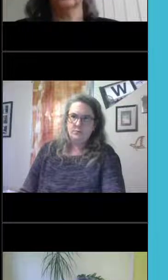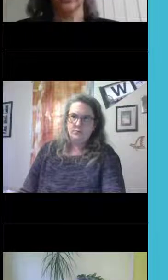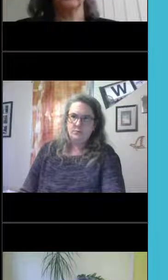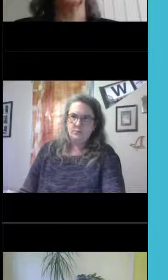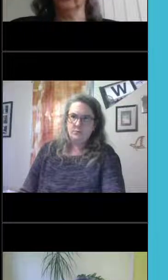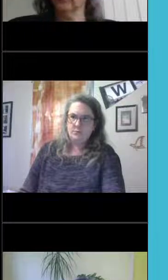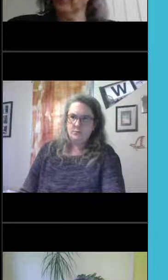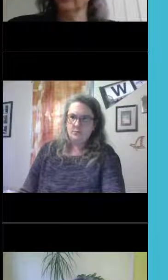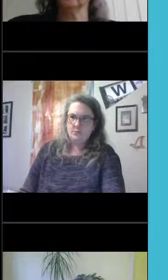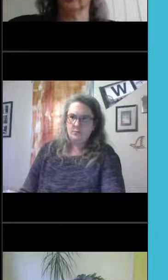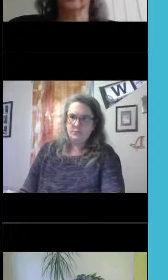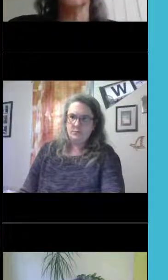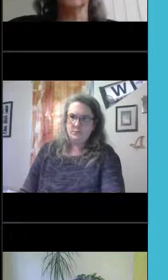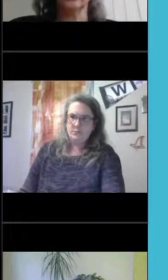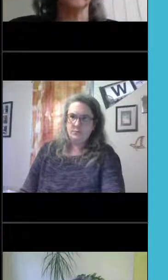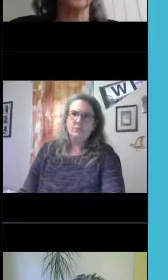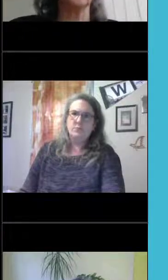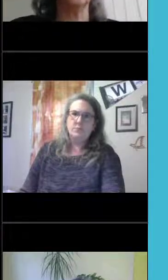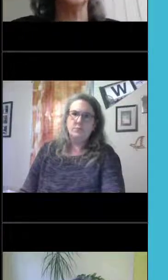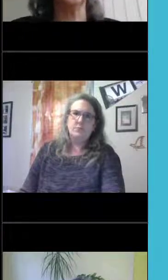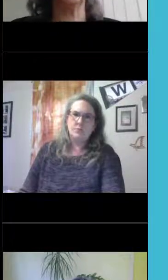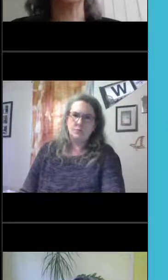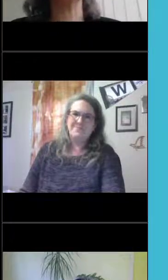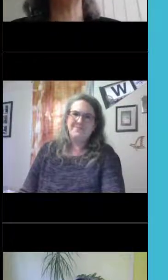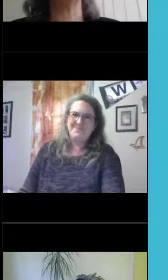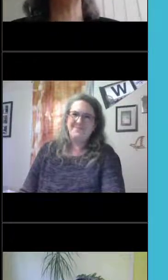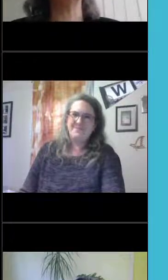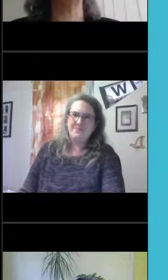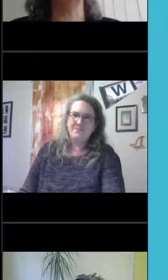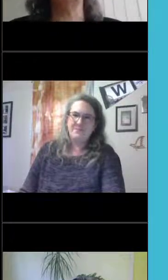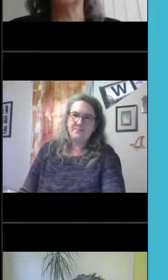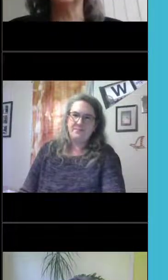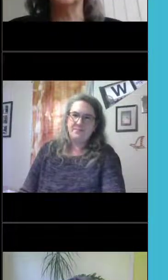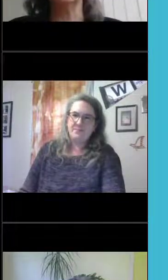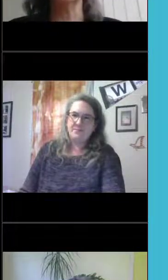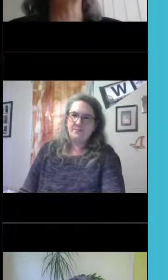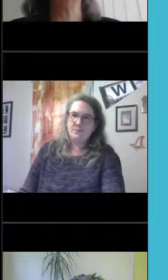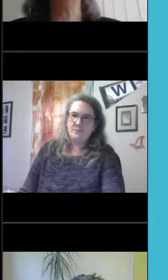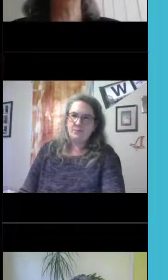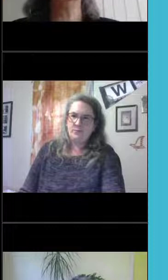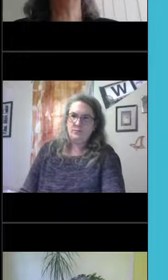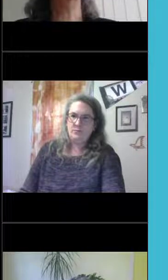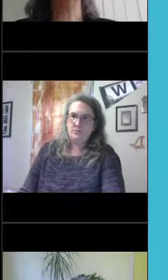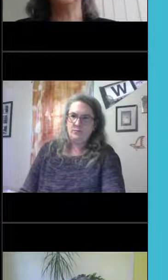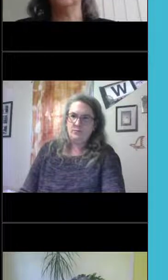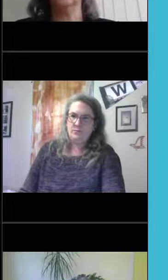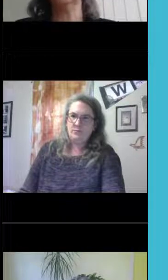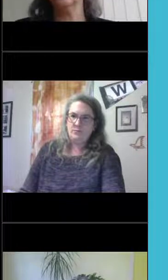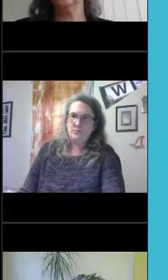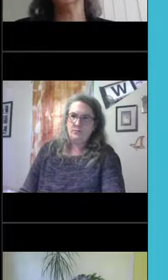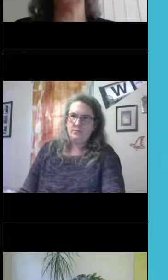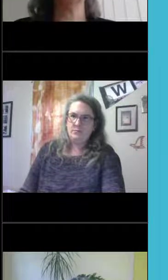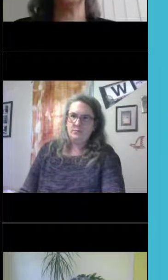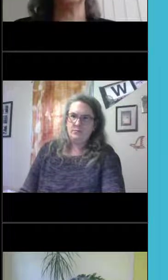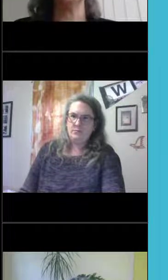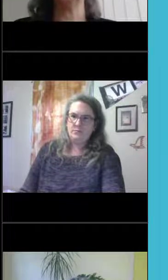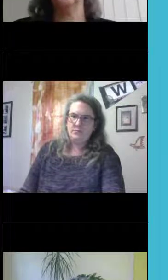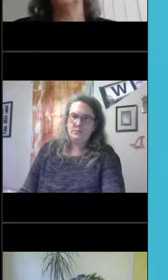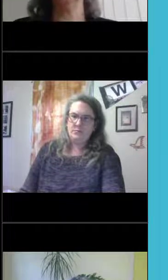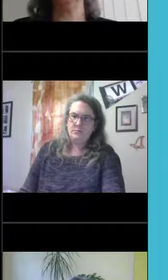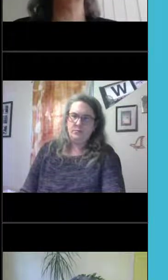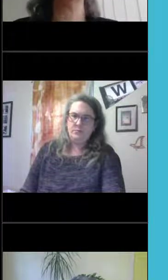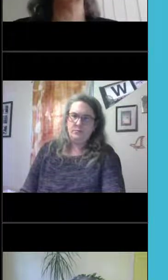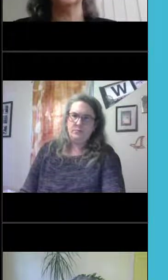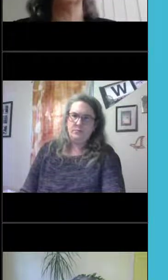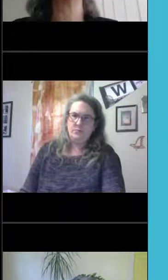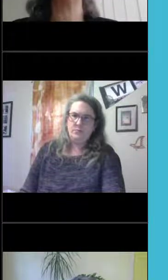it would cost 2 to 3 times more, and this is a federally funded grant, so that would be very, very expensive to identify survivors from the general